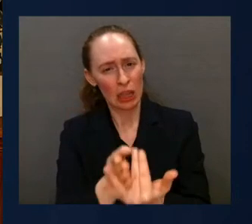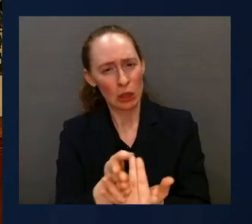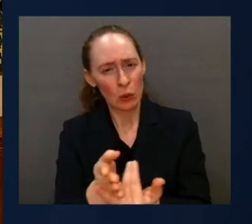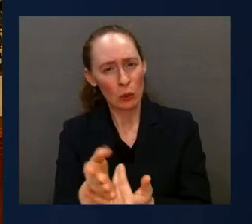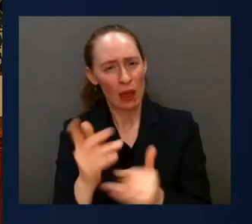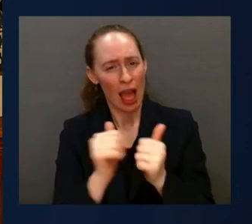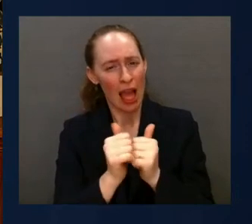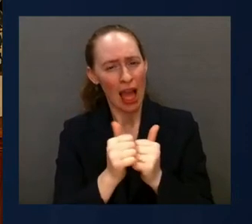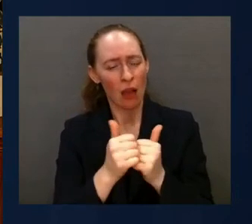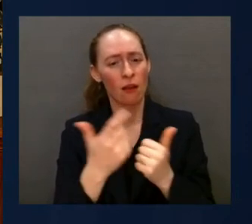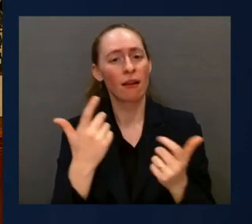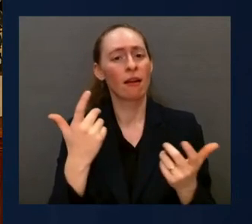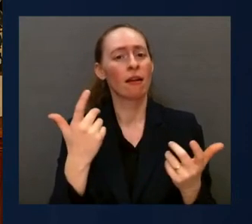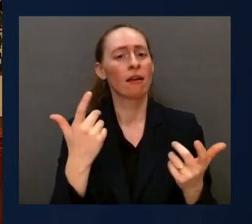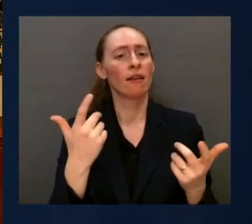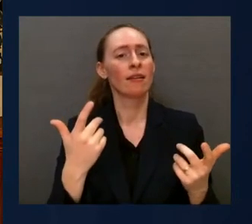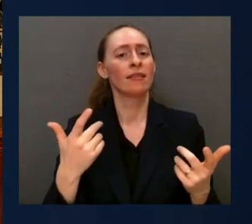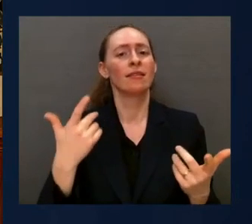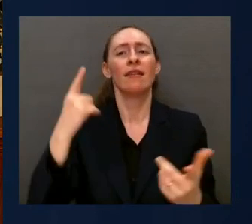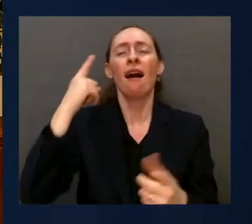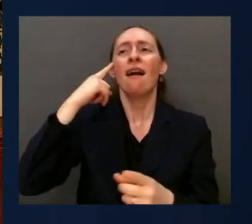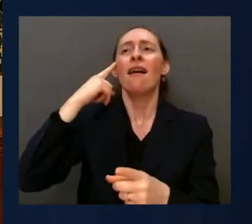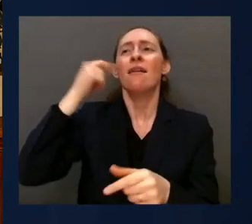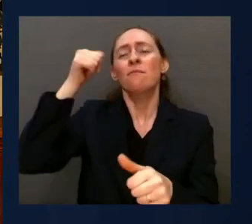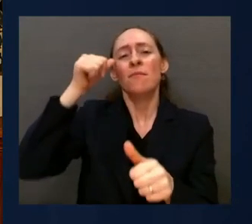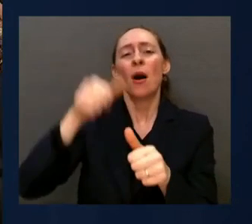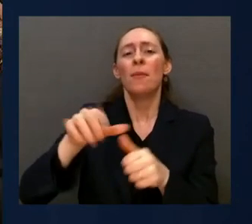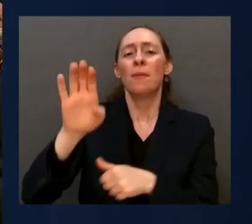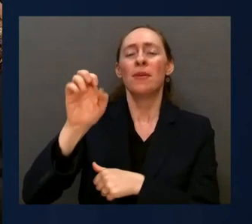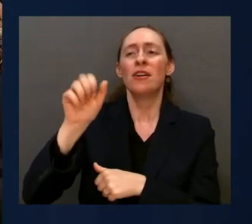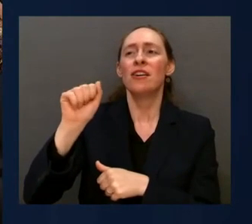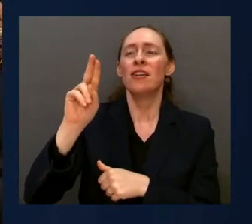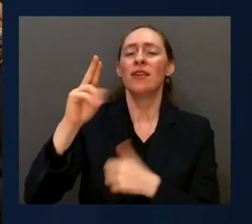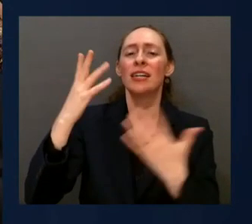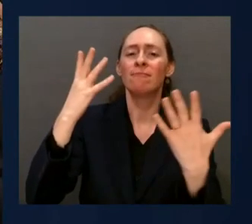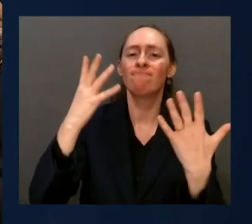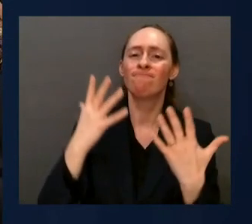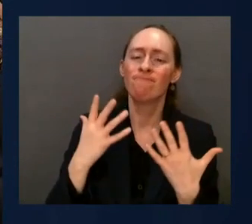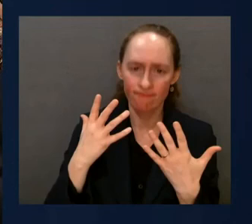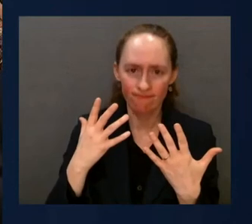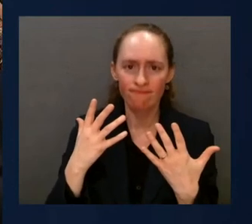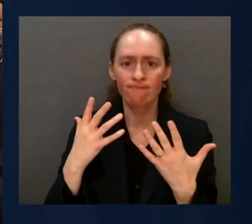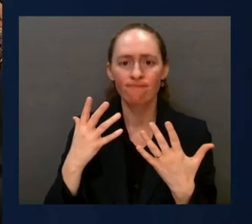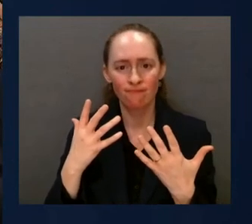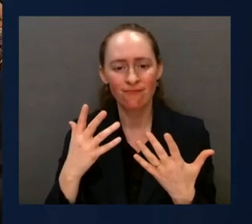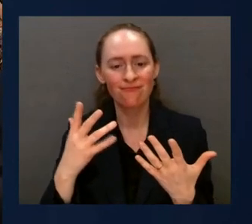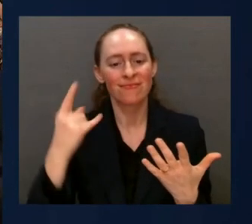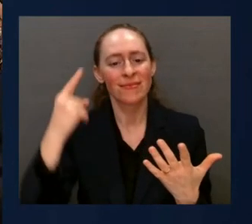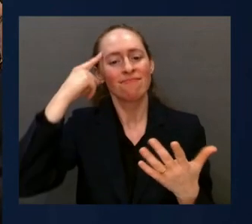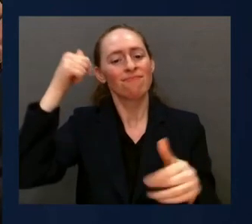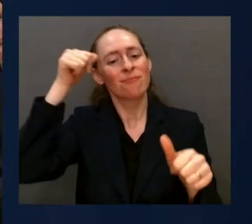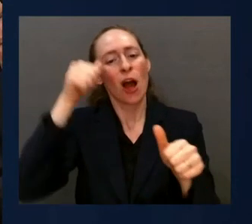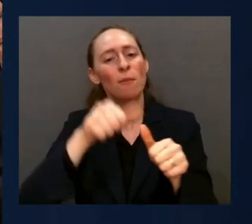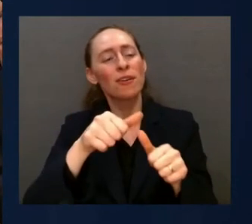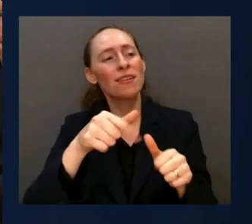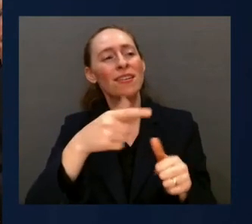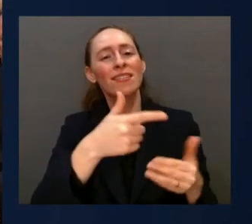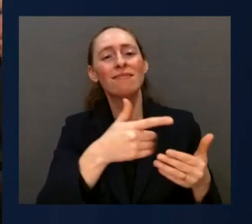the half smile of their baby girl. It meant everything to them. They never gave up